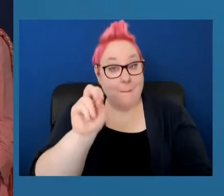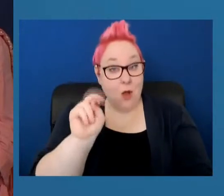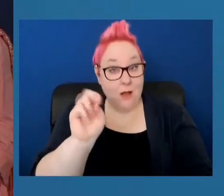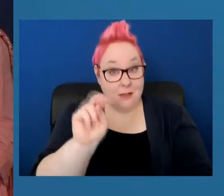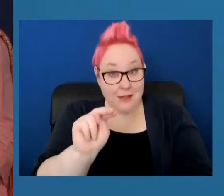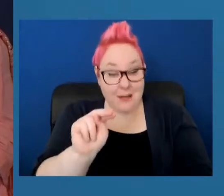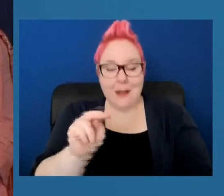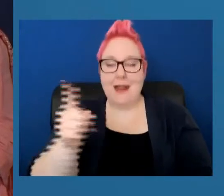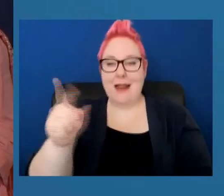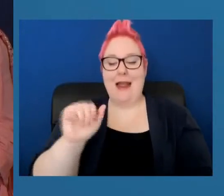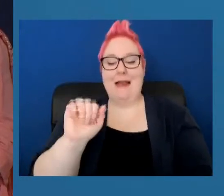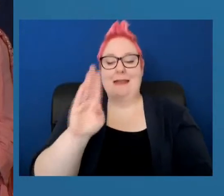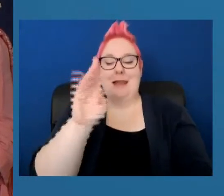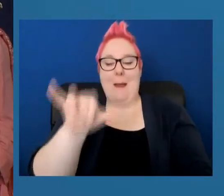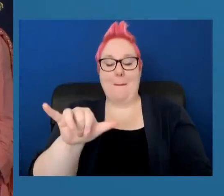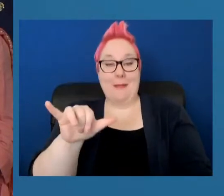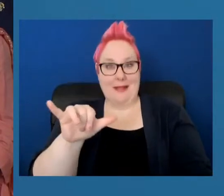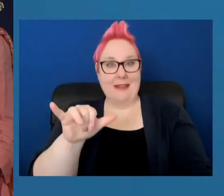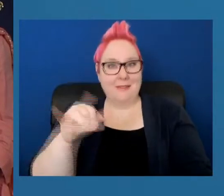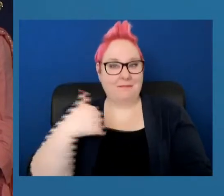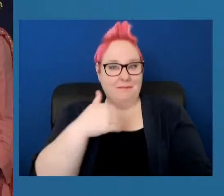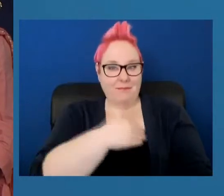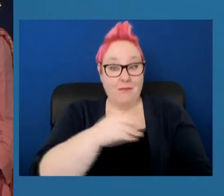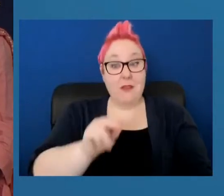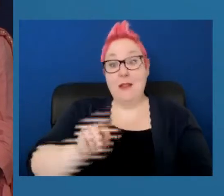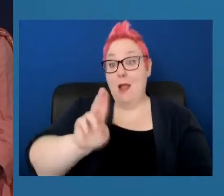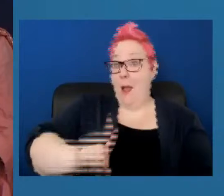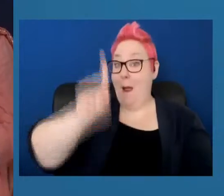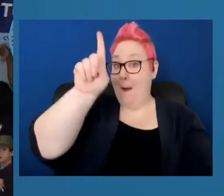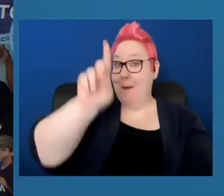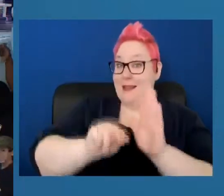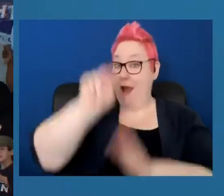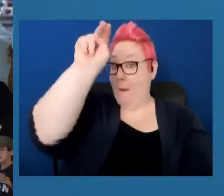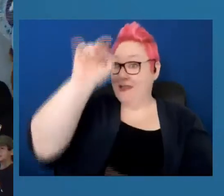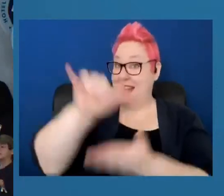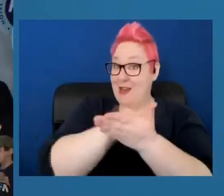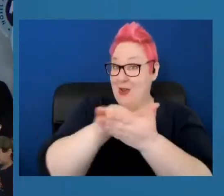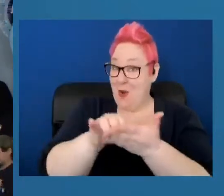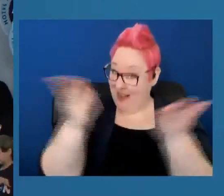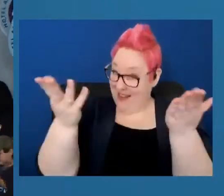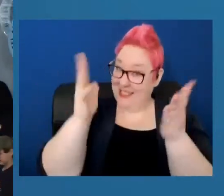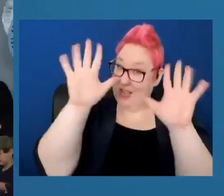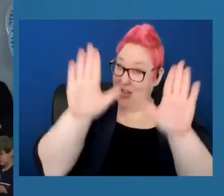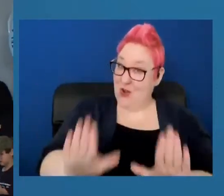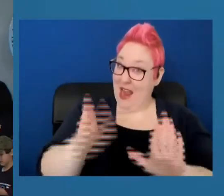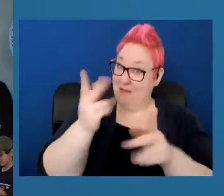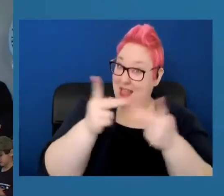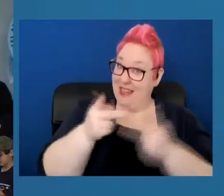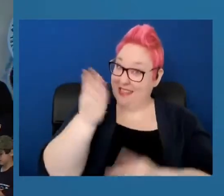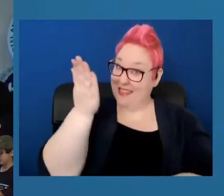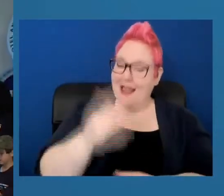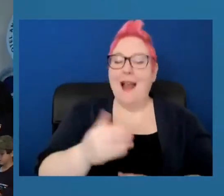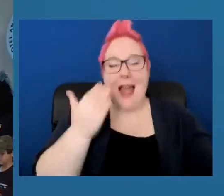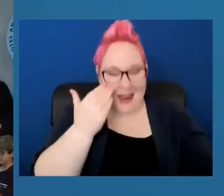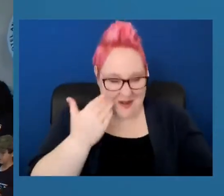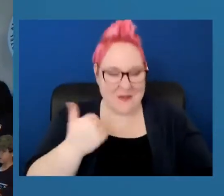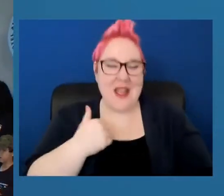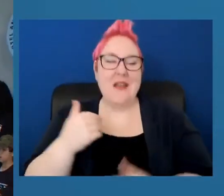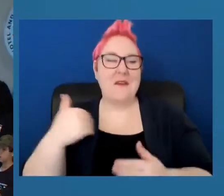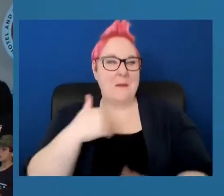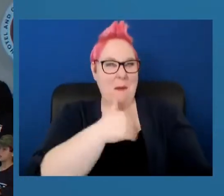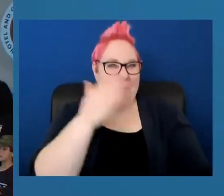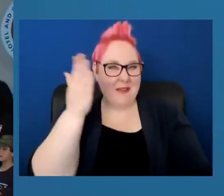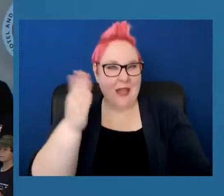New York. Anybody find upstate New York on a map? It's a great place. Okay. I know we have members up there as well. So Harry, but Carl, thank